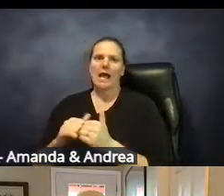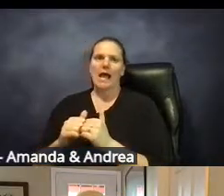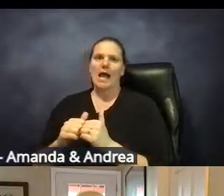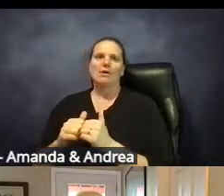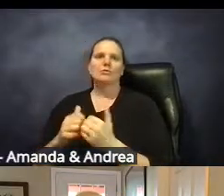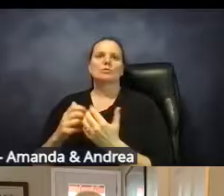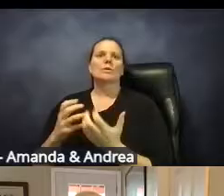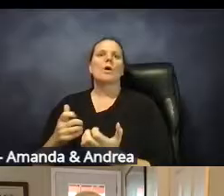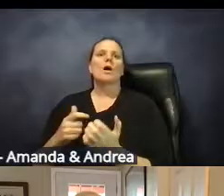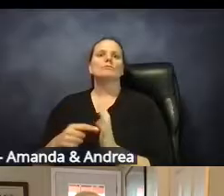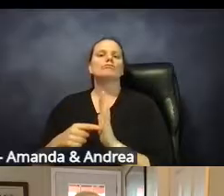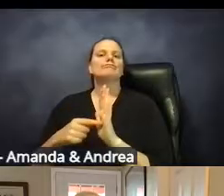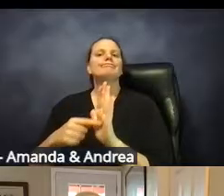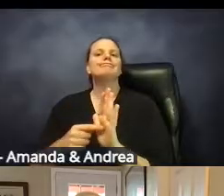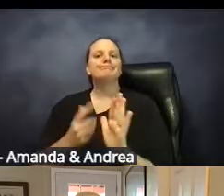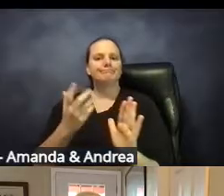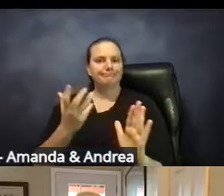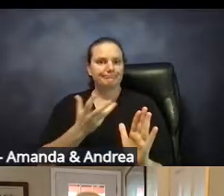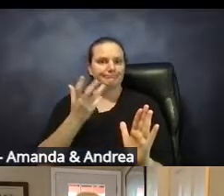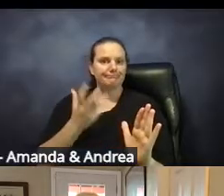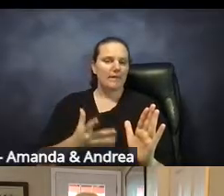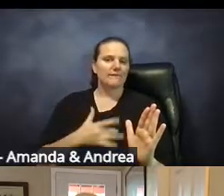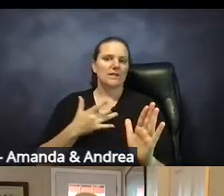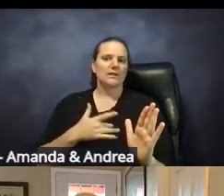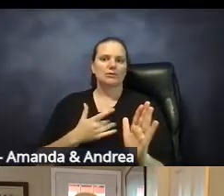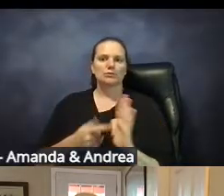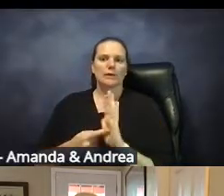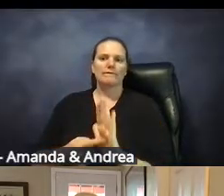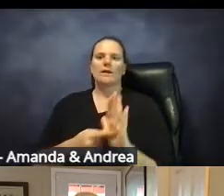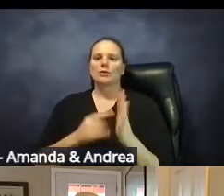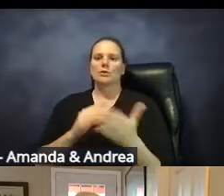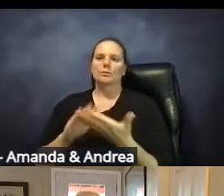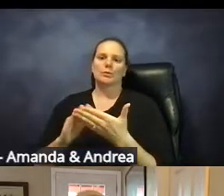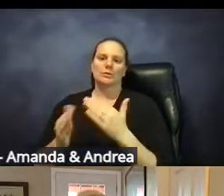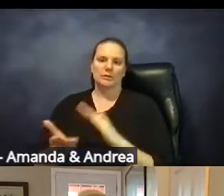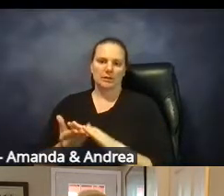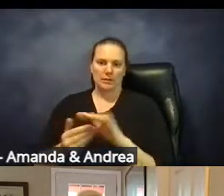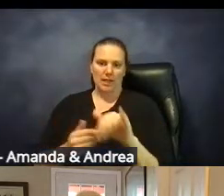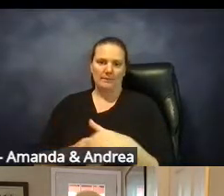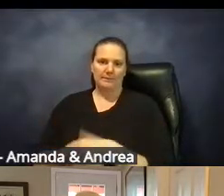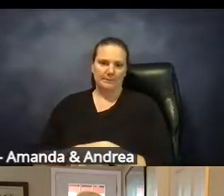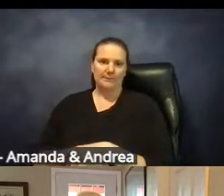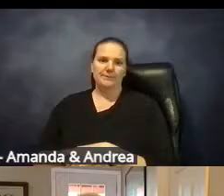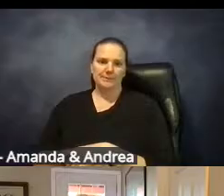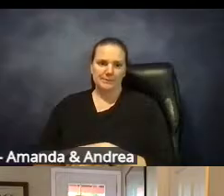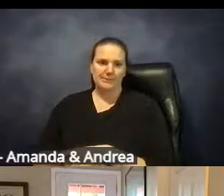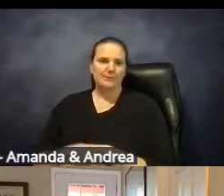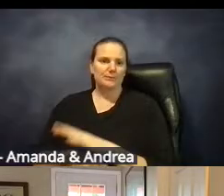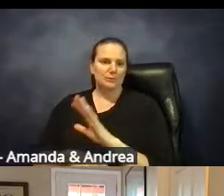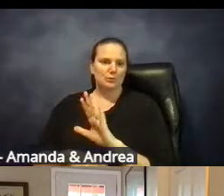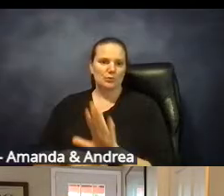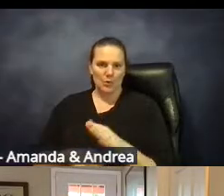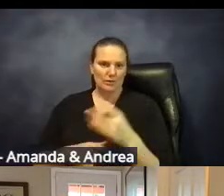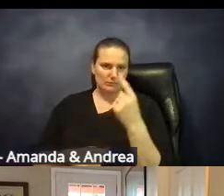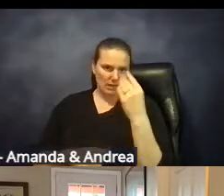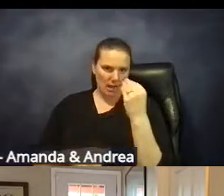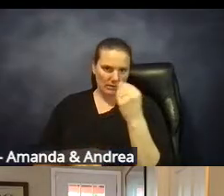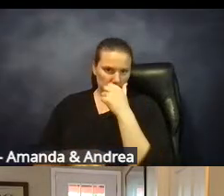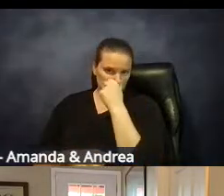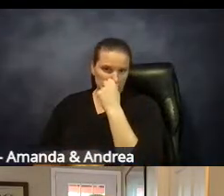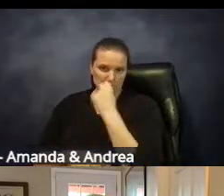it to look and feel to be a reflection of our community. So exactly kind of your train of thought.